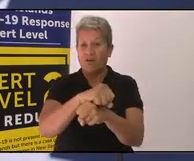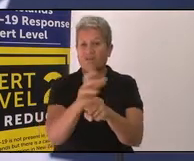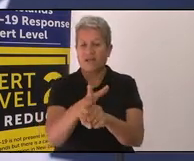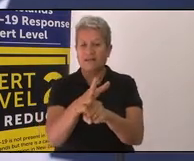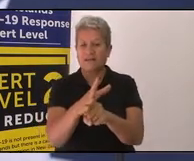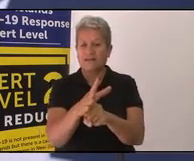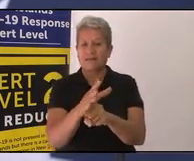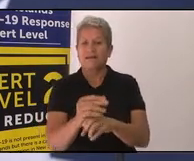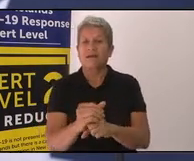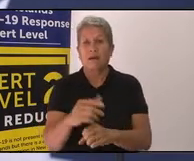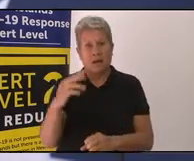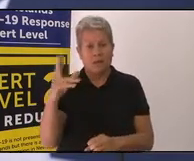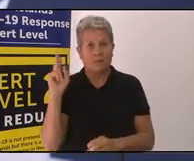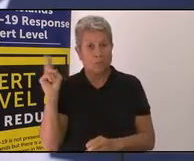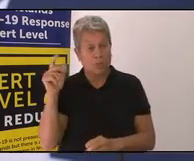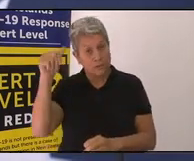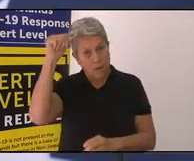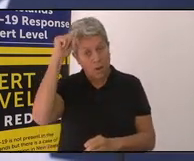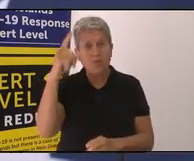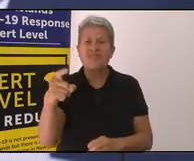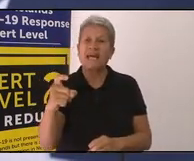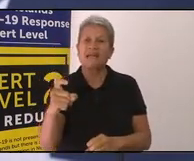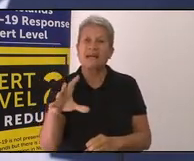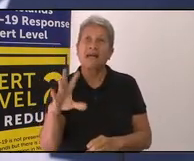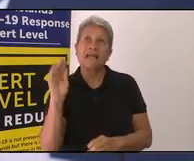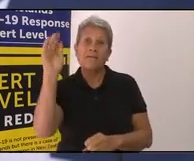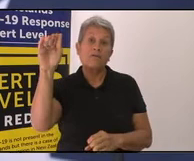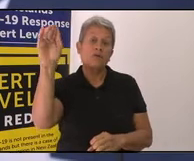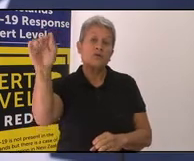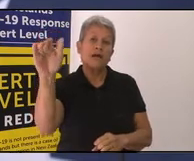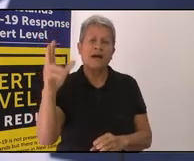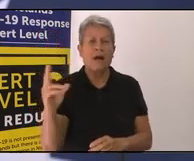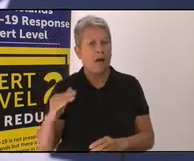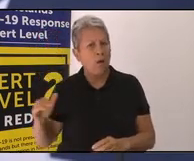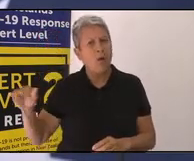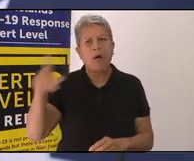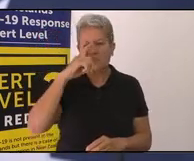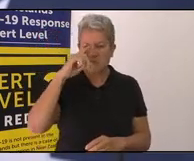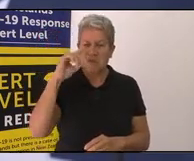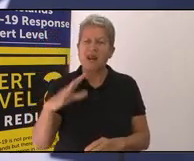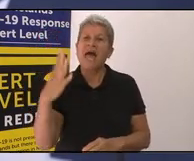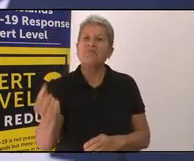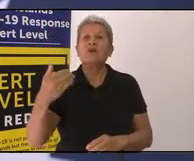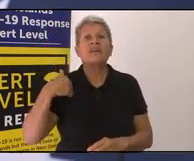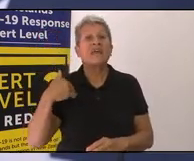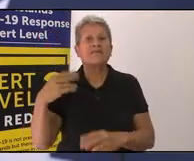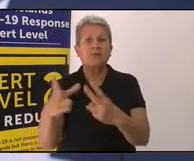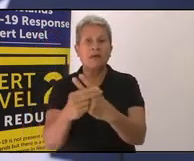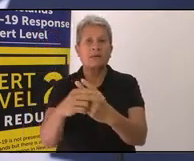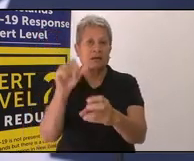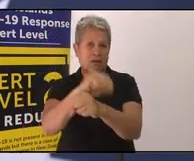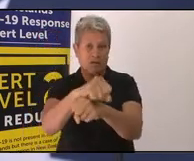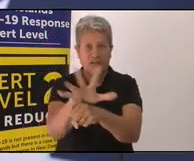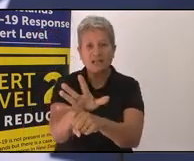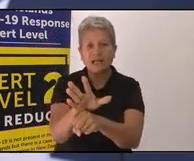some point in the future, all countries will need to live with COVID-19, that time has not come for our nation